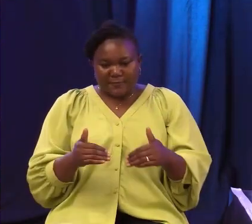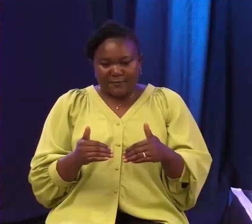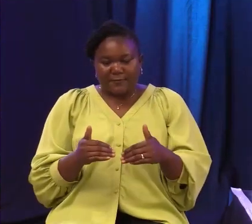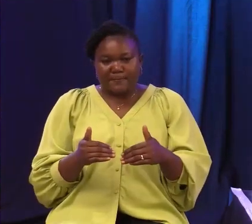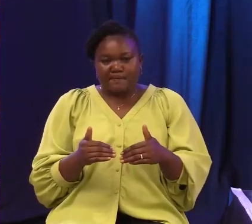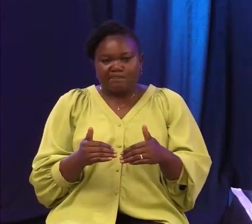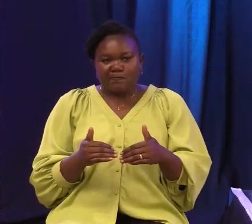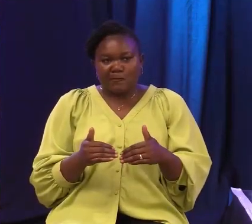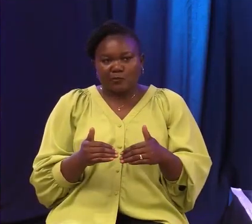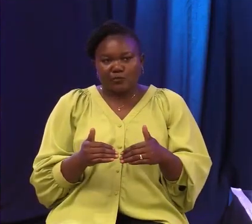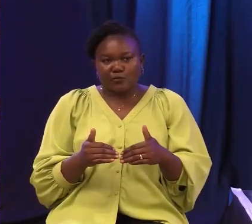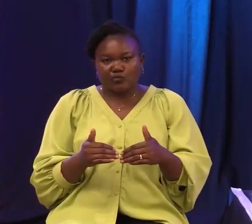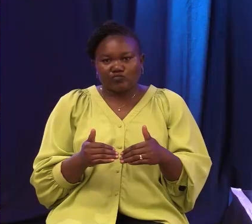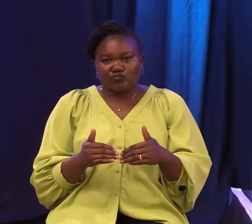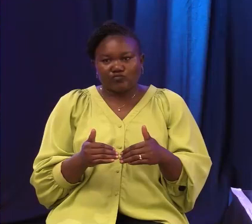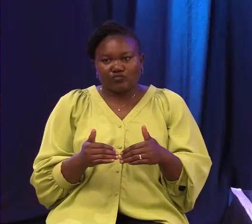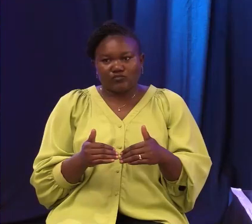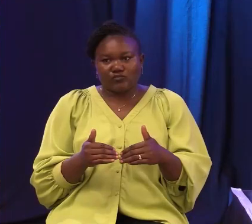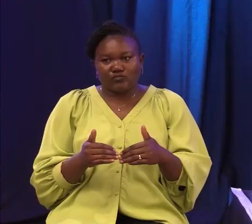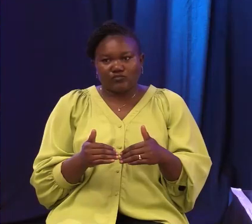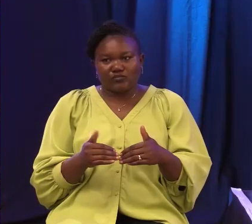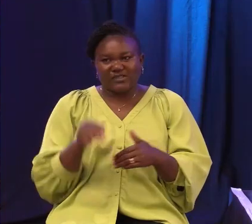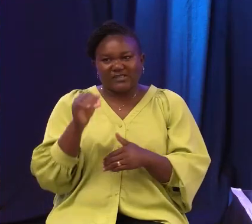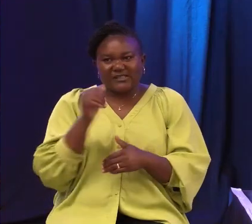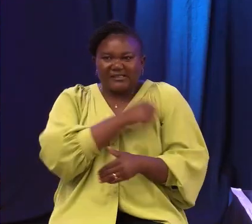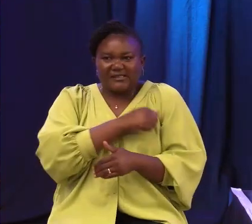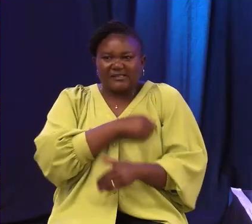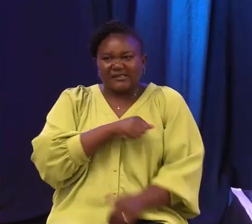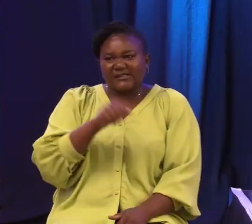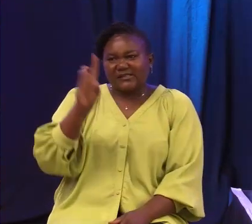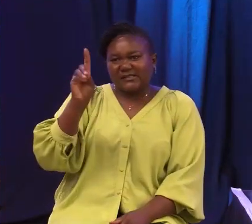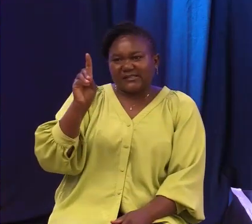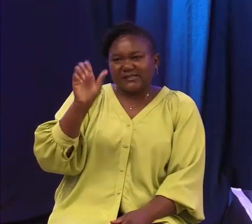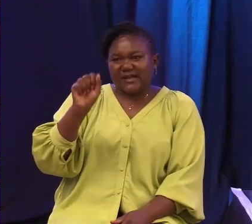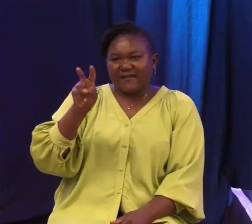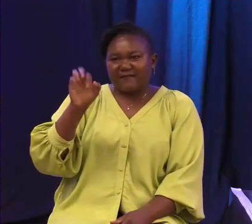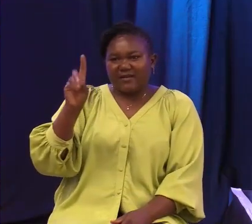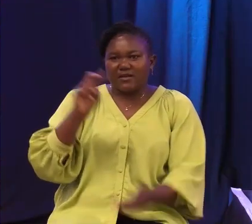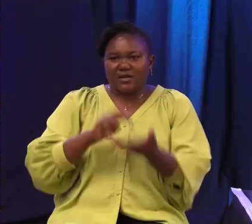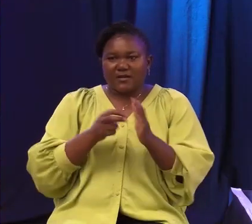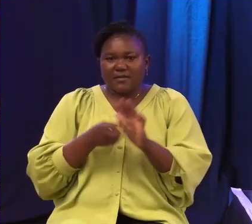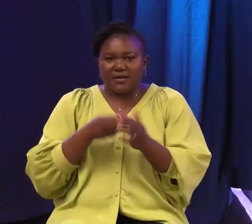by Miss Aurelia David for the My Rights, My Superpowers.